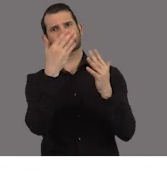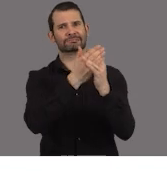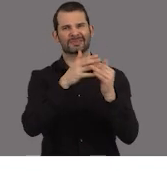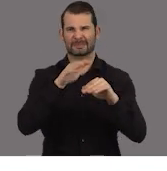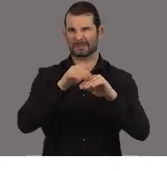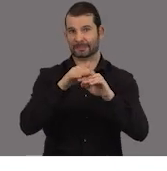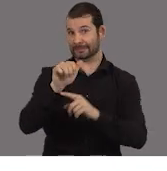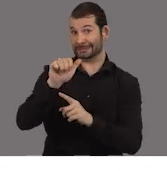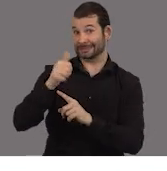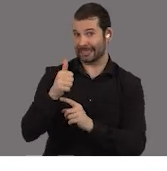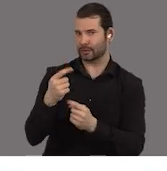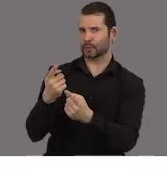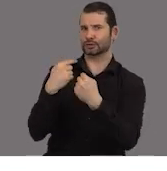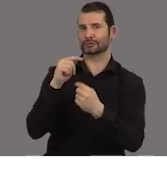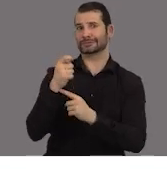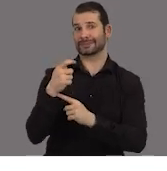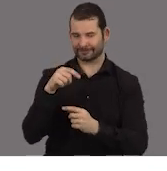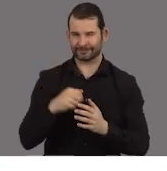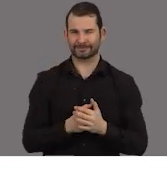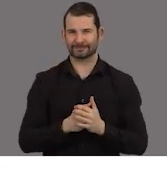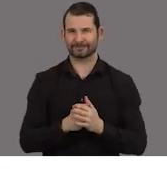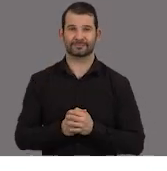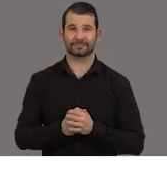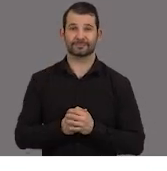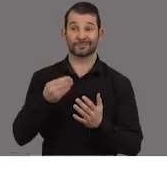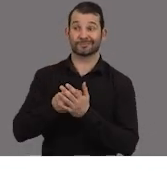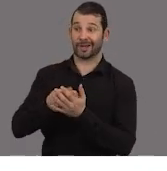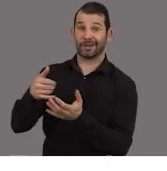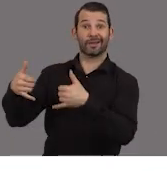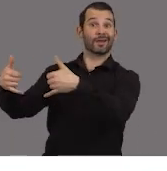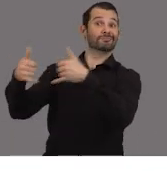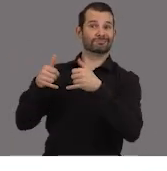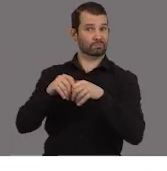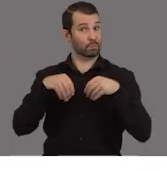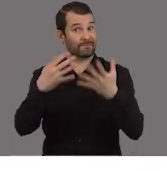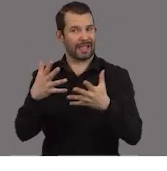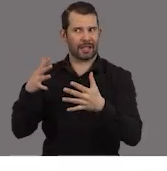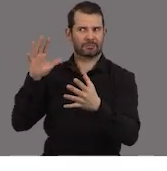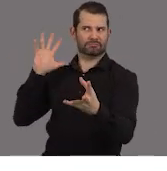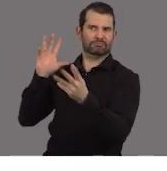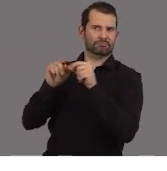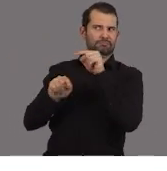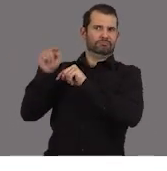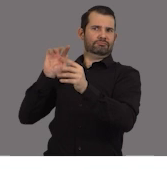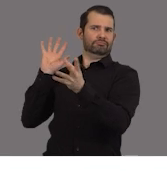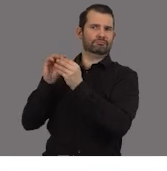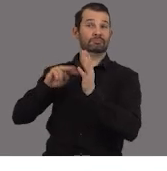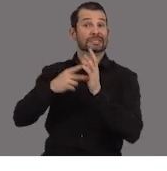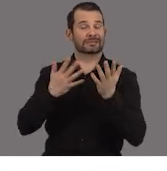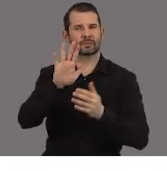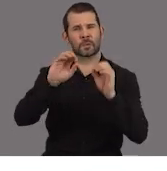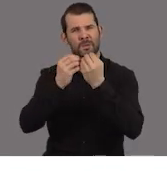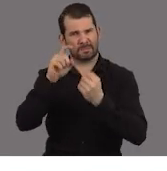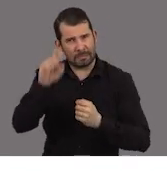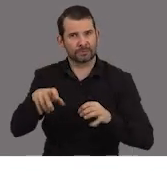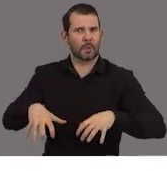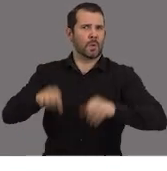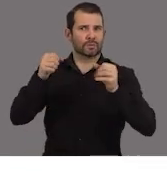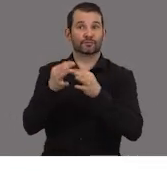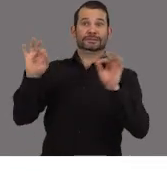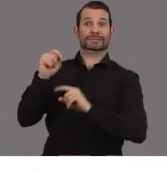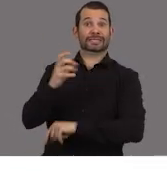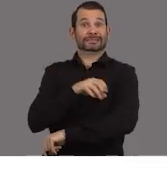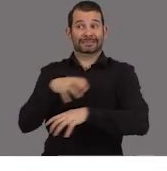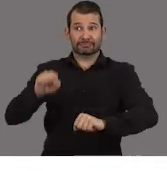a minimum of 10 returns. Grant funding is provided retroactively, which means your organization must host